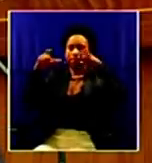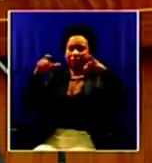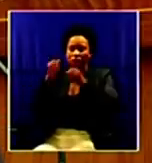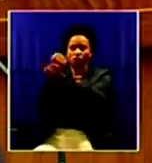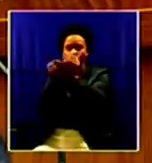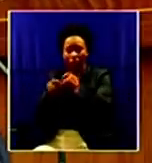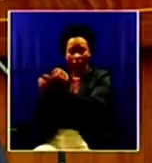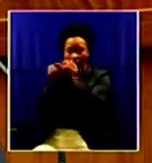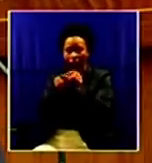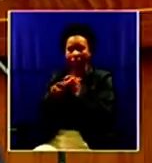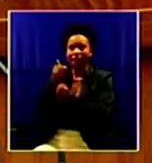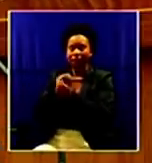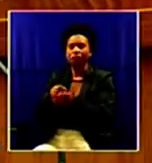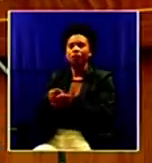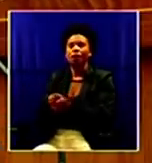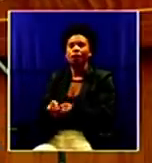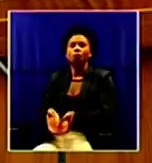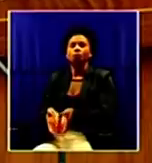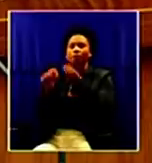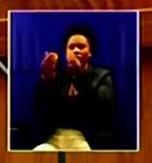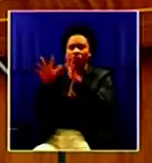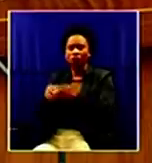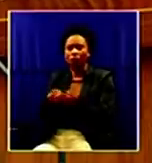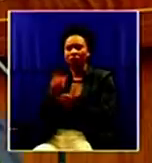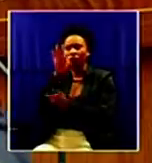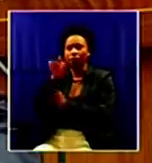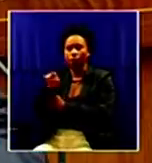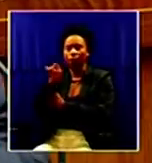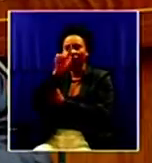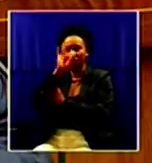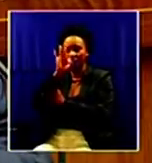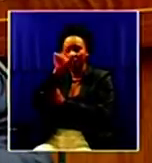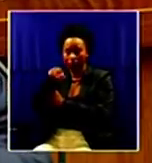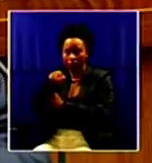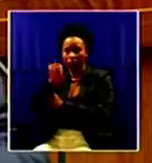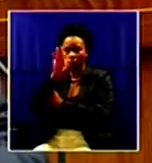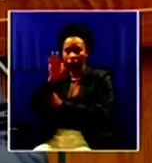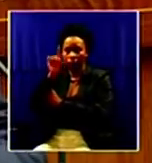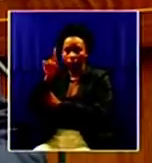3,393 seizures valued at 1.5 billion for the fiscal year to January.